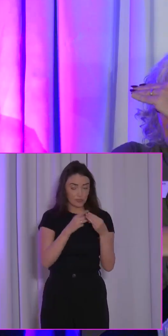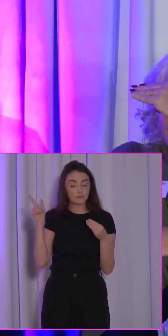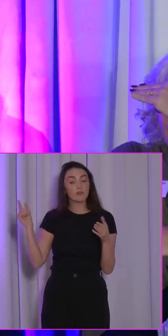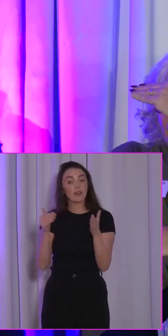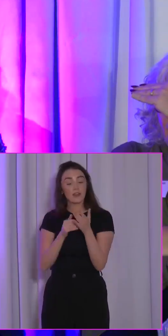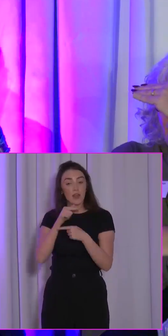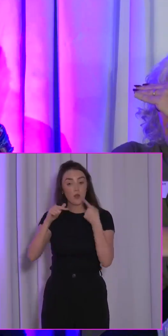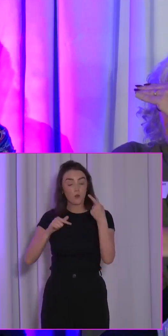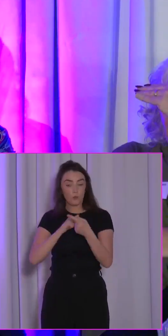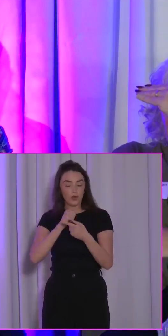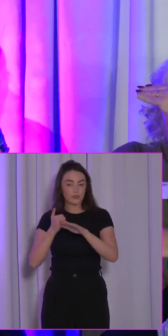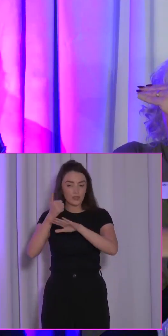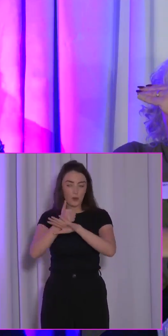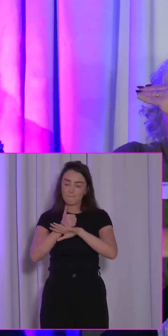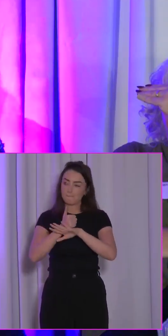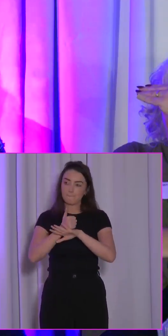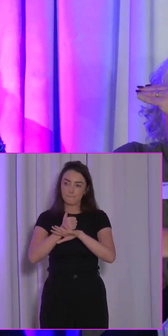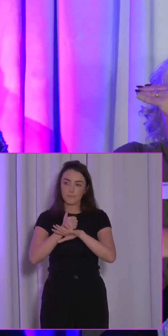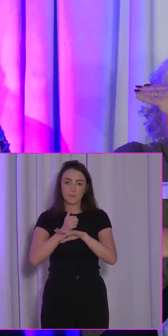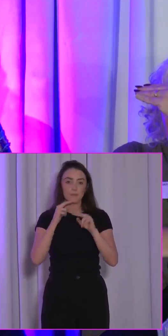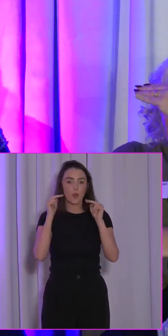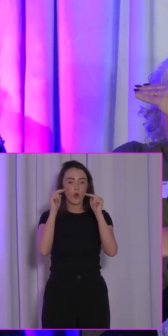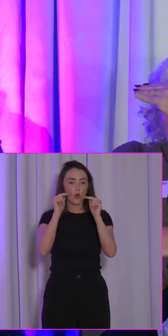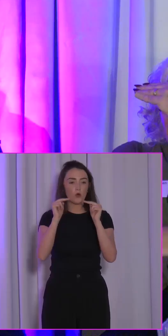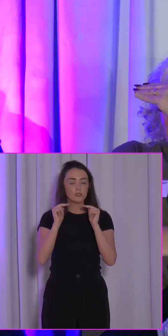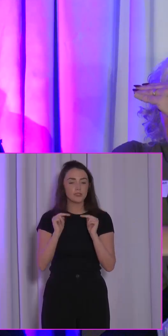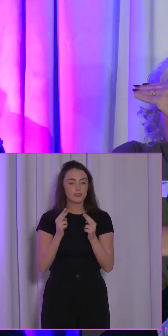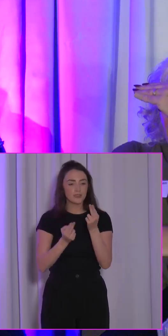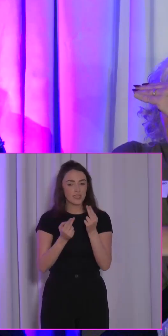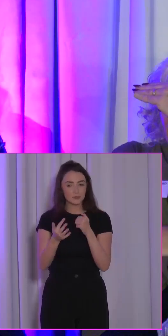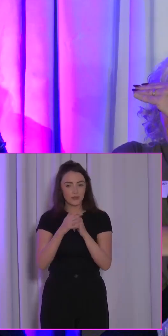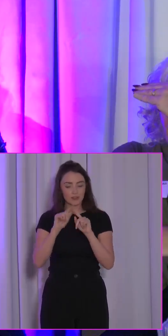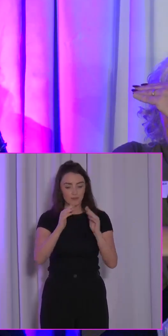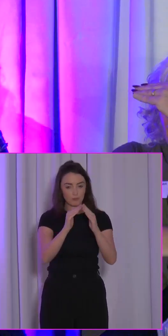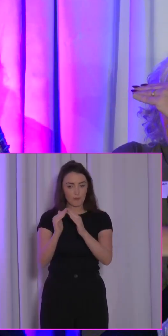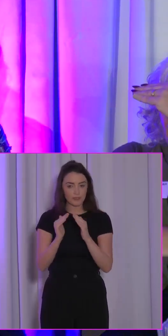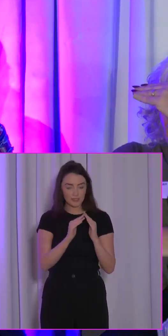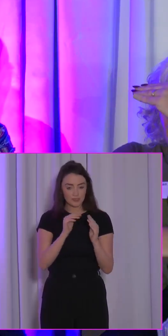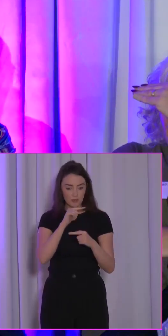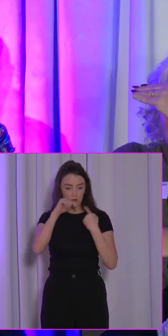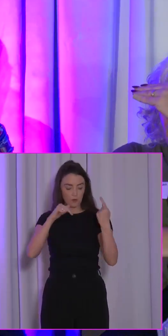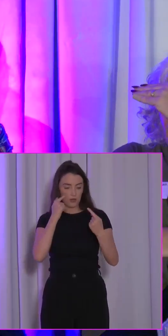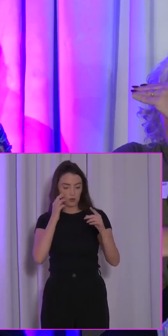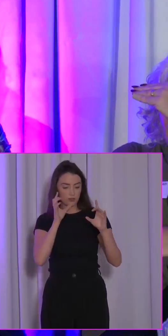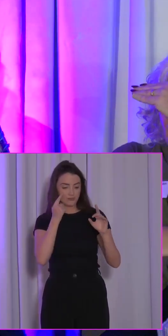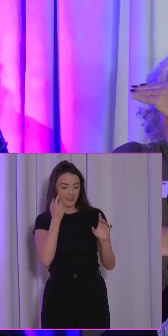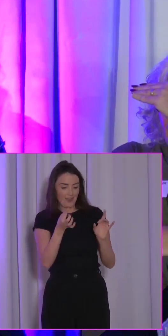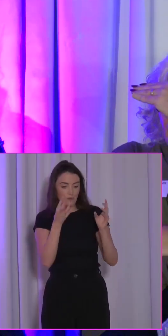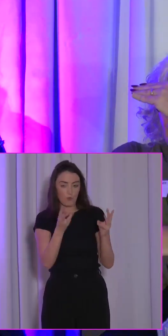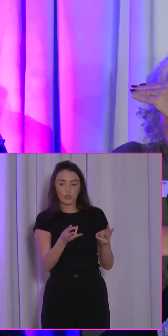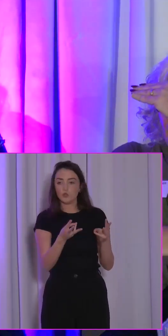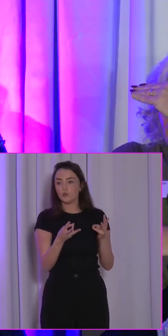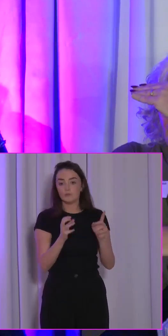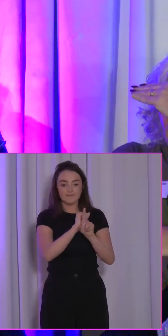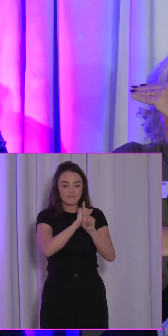we conduct audit assessments of properties where we are looking to improve specific access for the